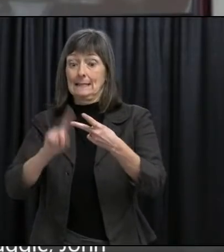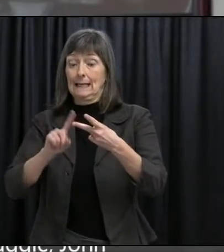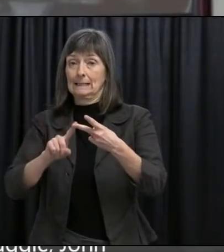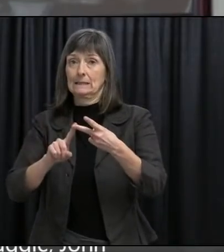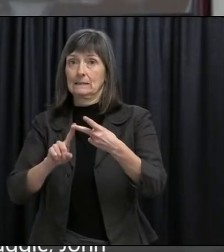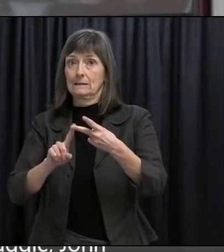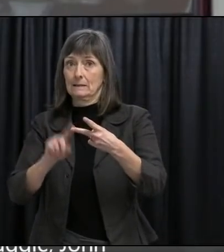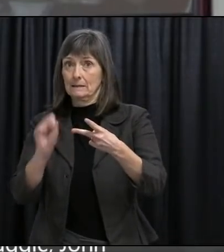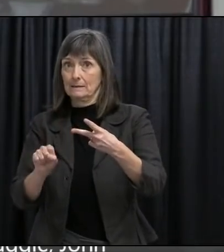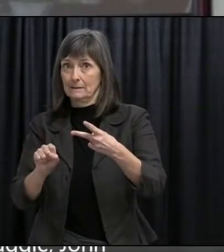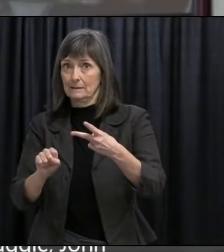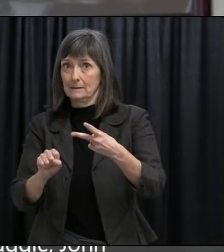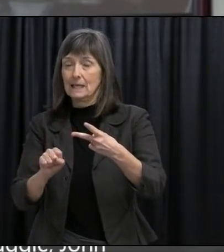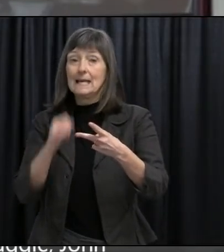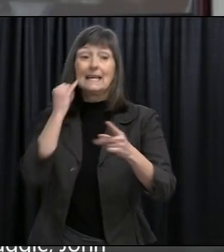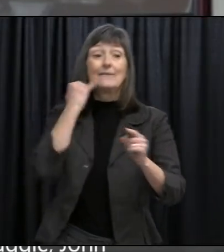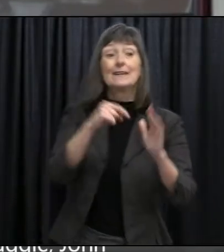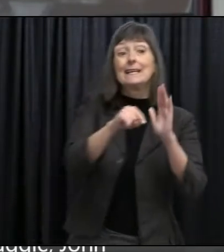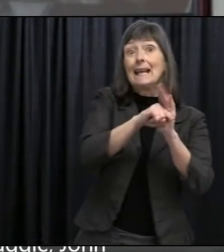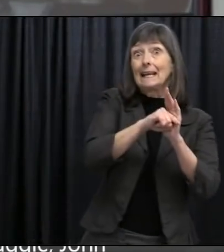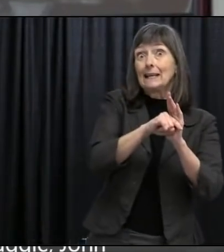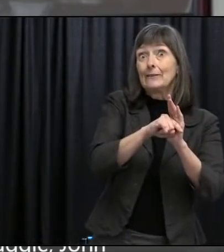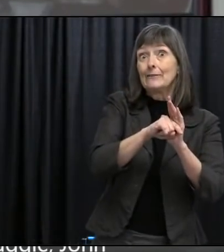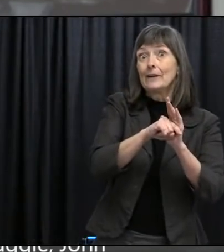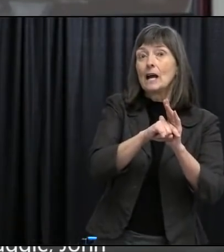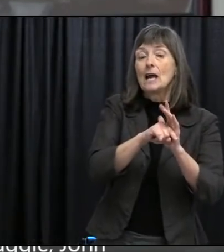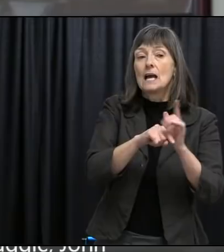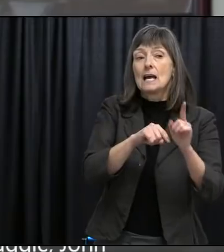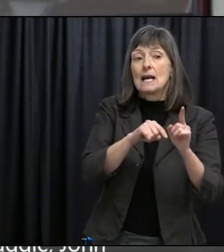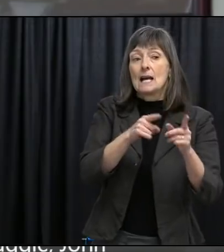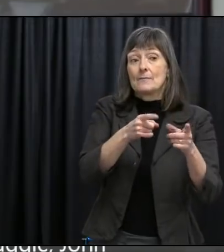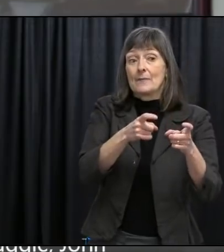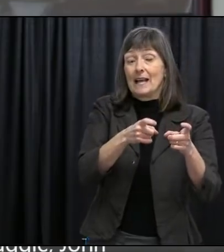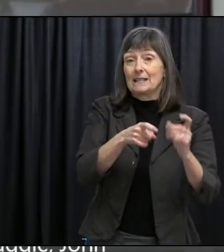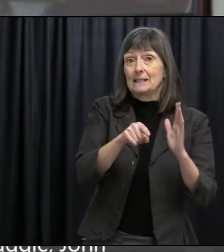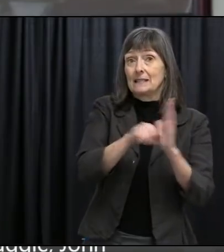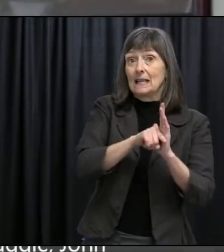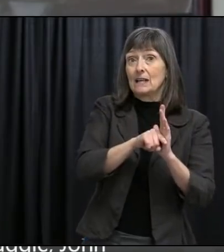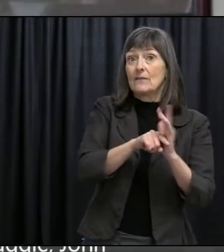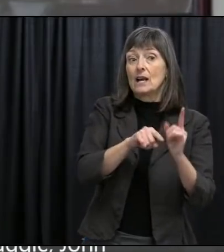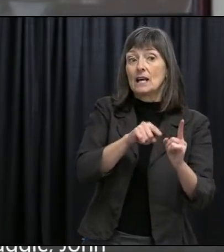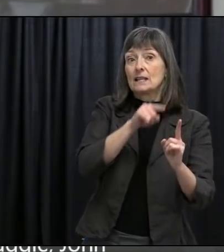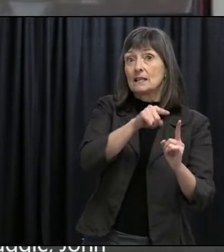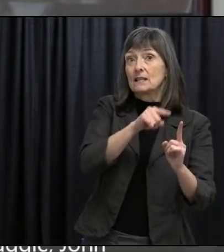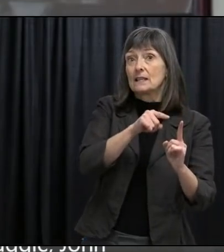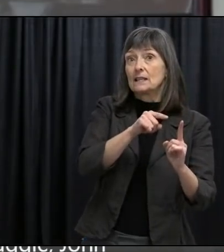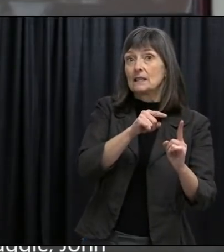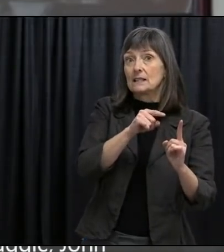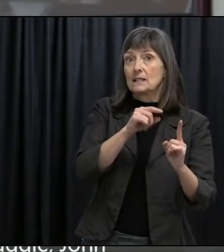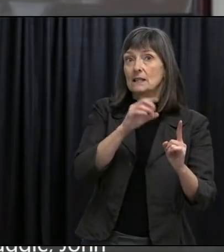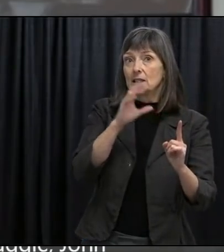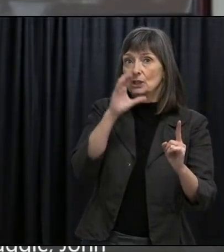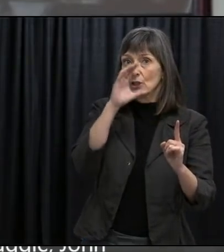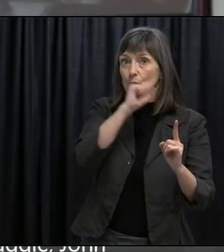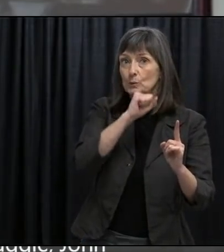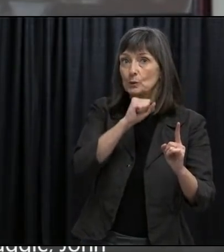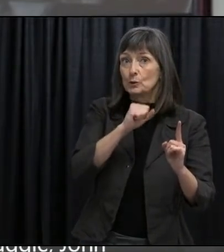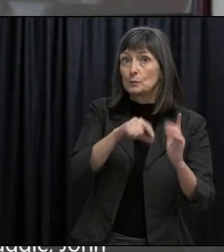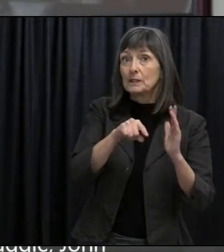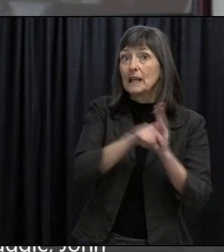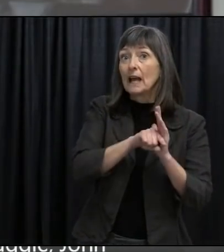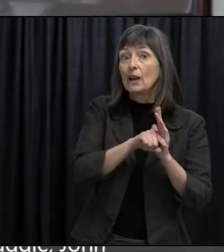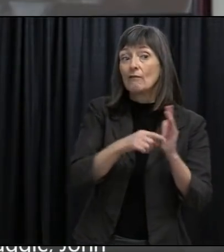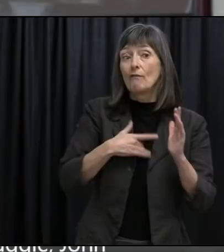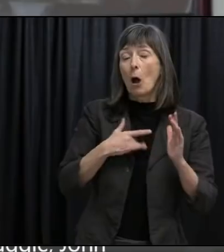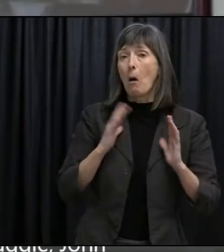who may assume they're negative if they have a PanBio result, who will then feel that